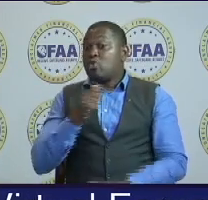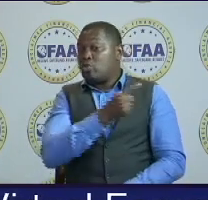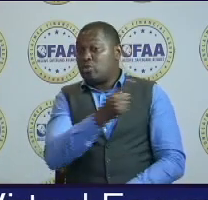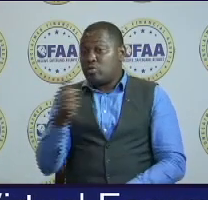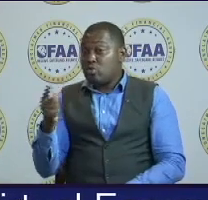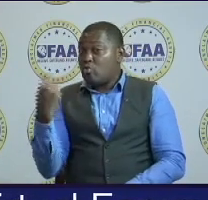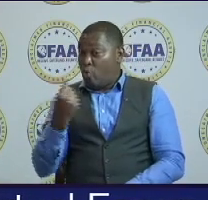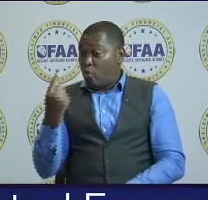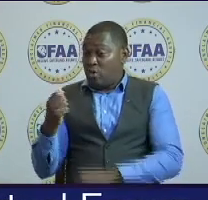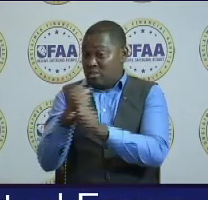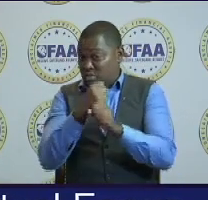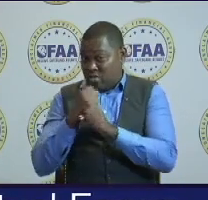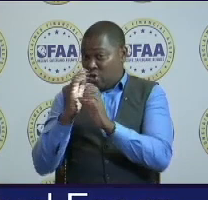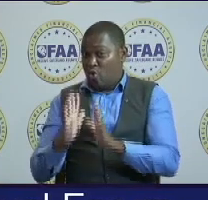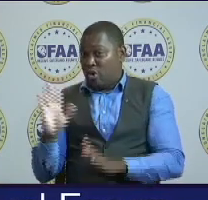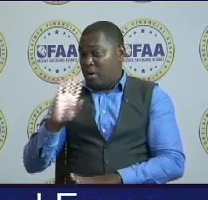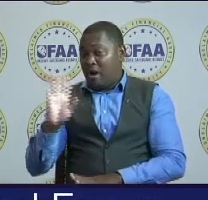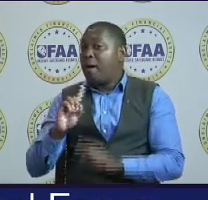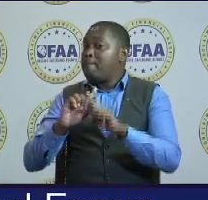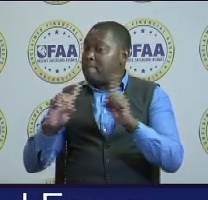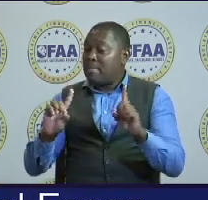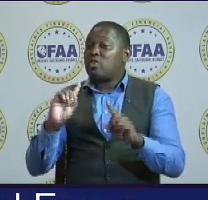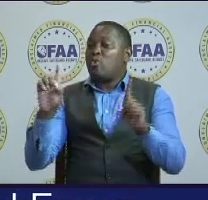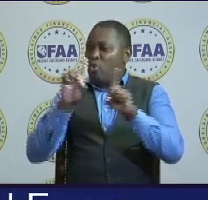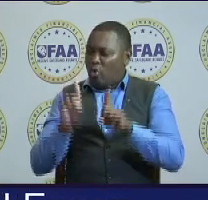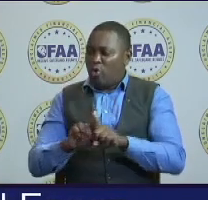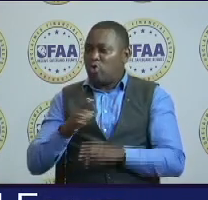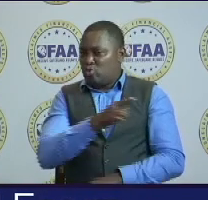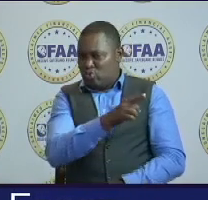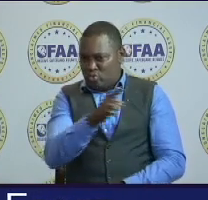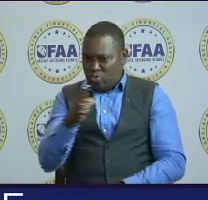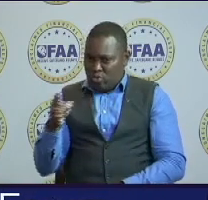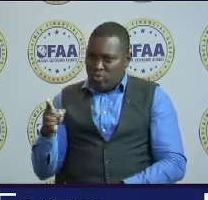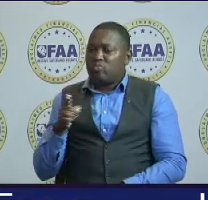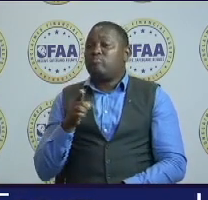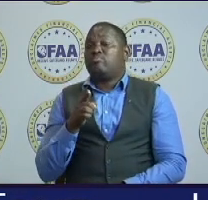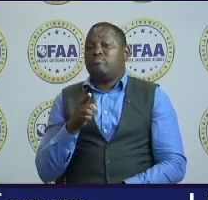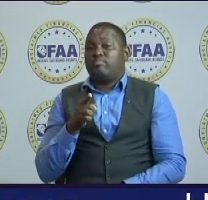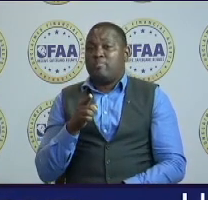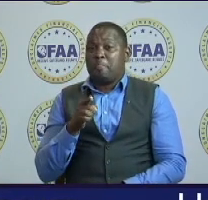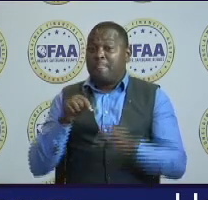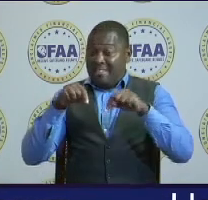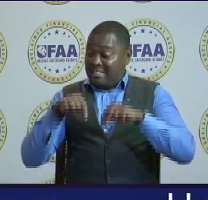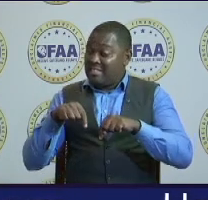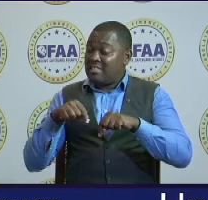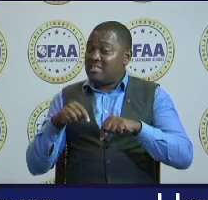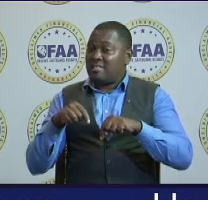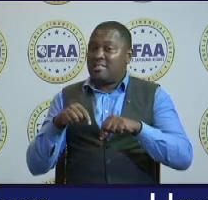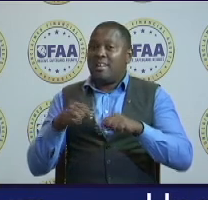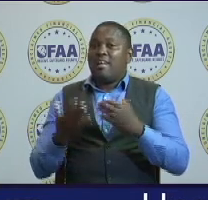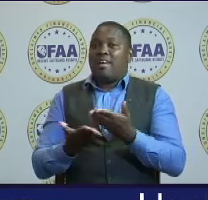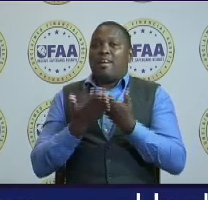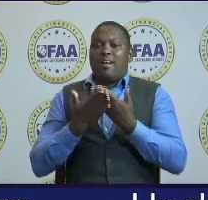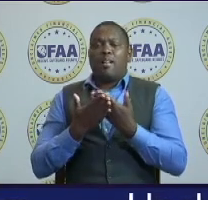as we create this synergy between UFAA and you, the holders, but of course, this should in a way make or